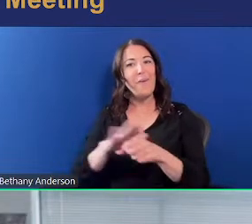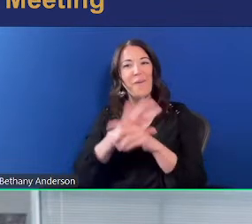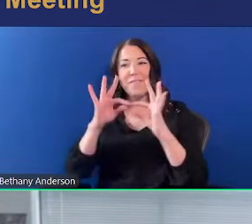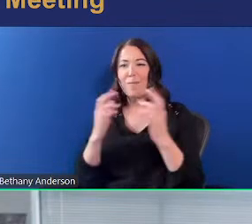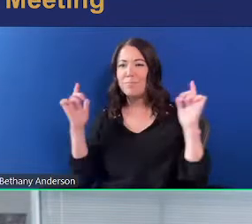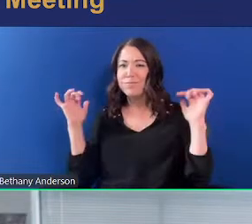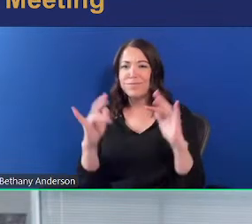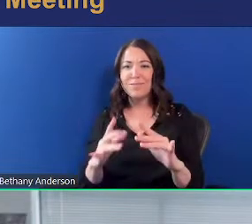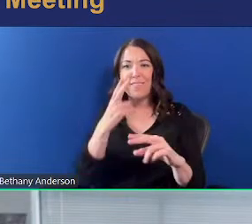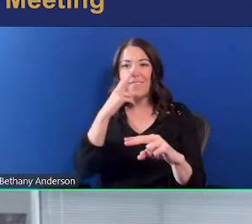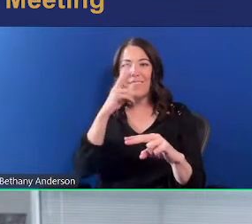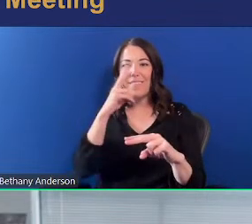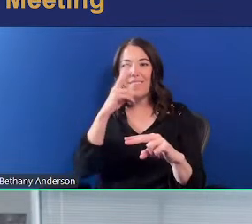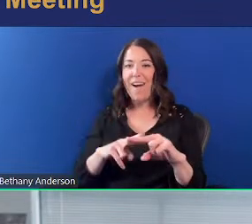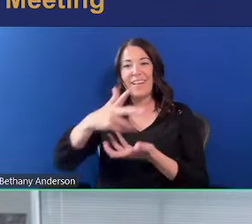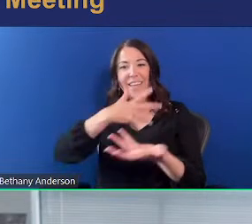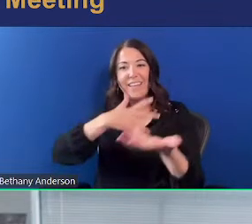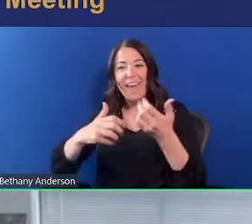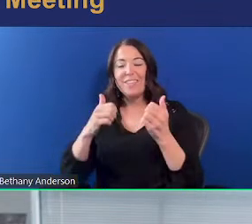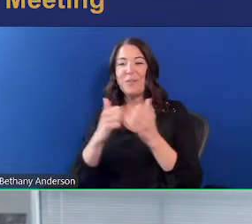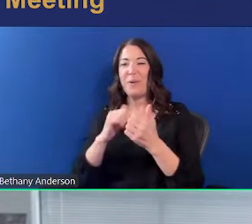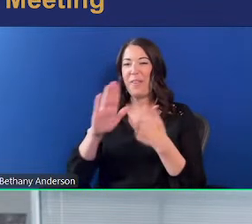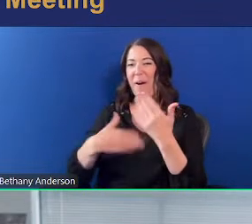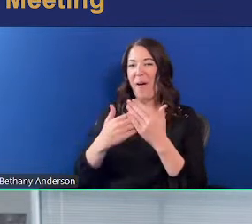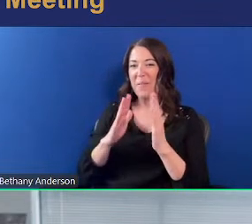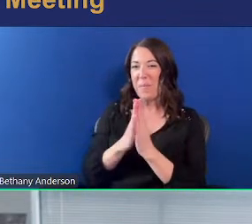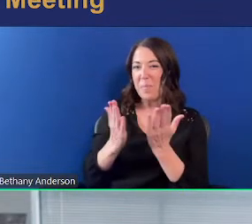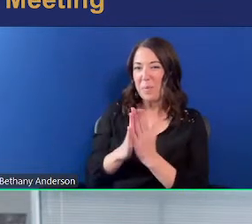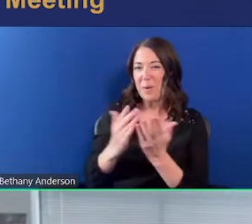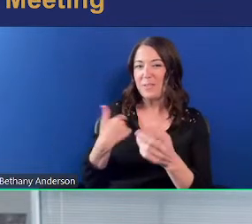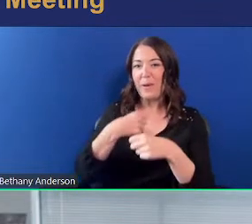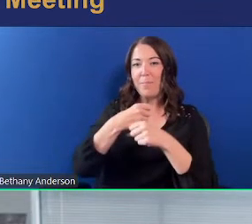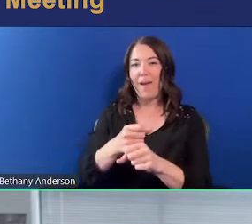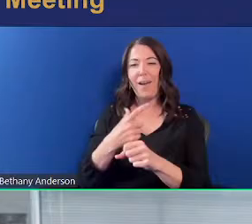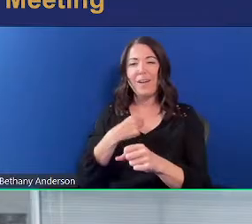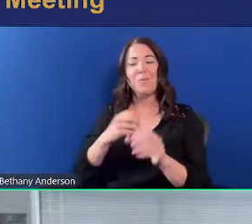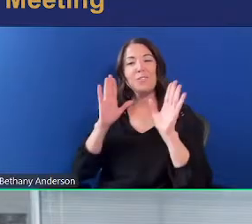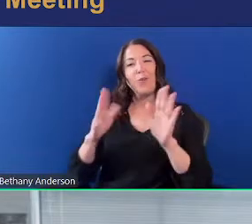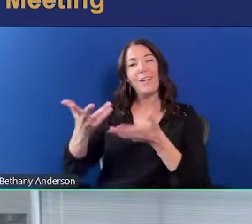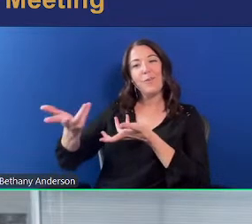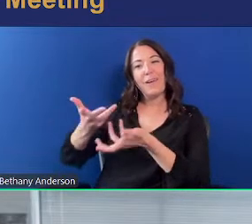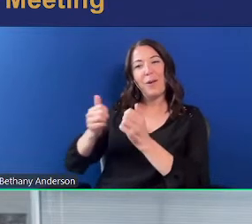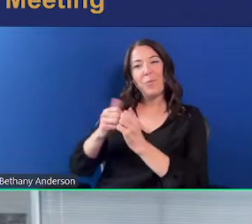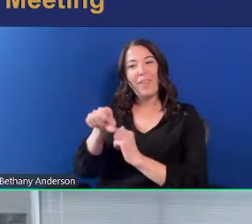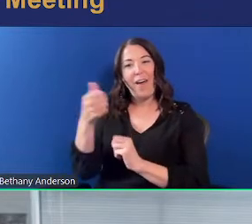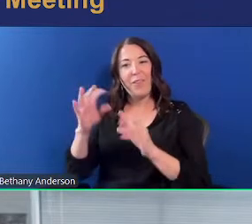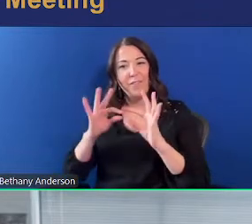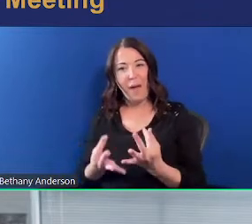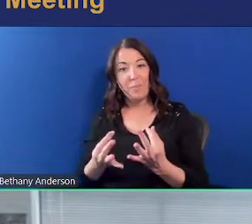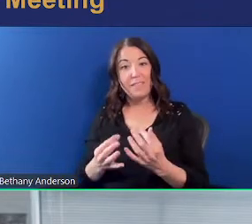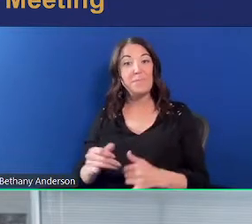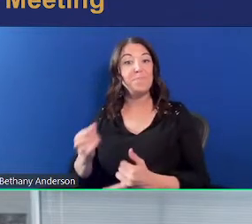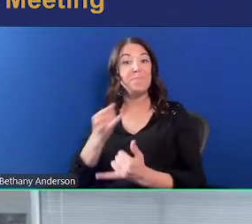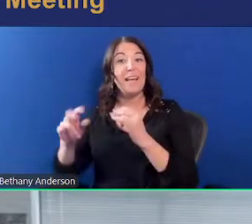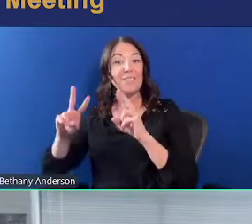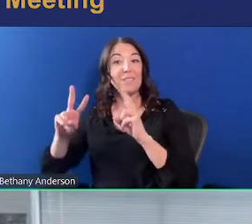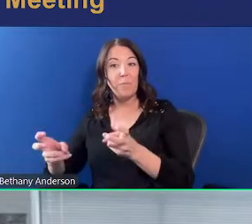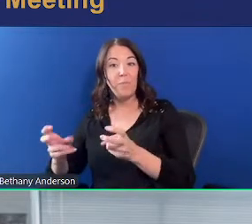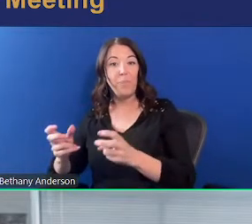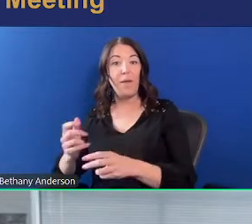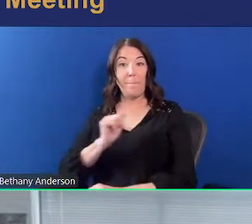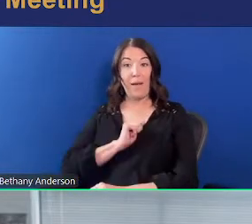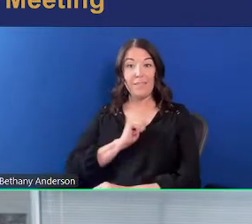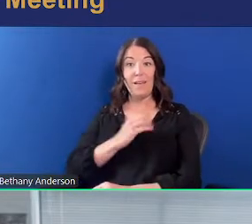could engage with the interactive books we made. It was also wonderful to interact with other families." And then finally, both myself and my